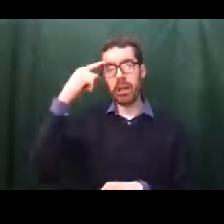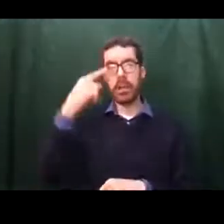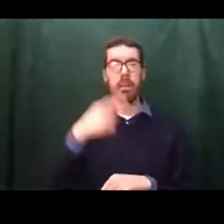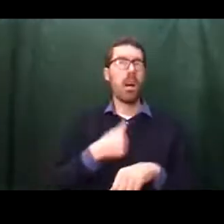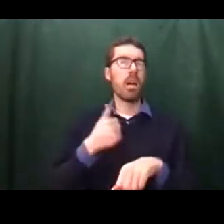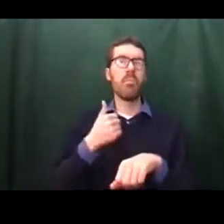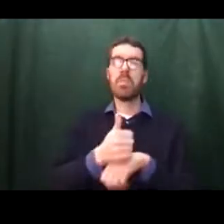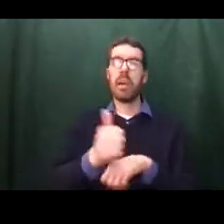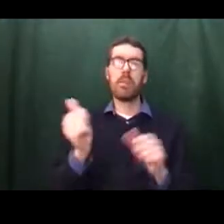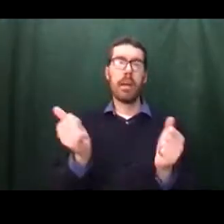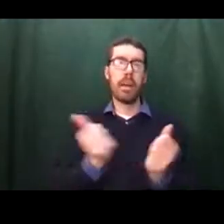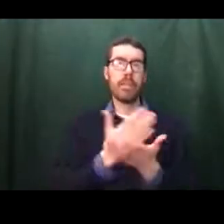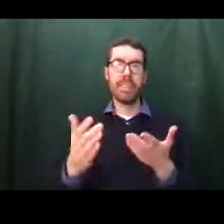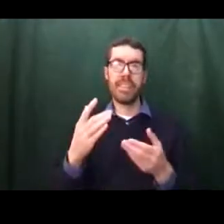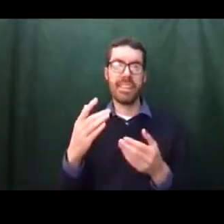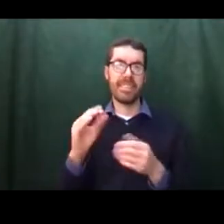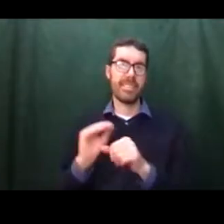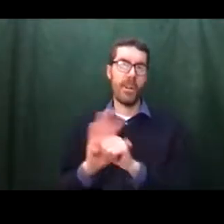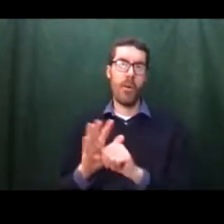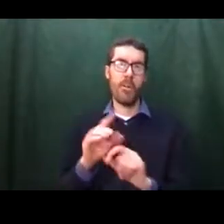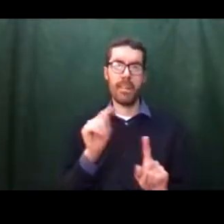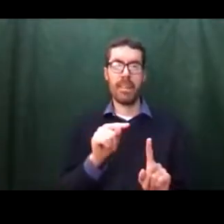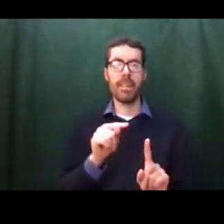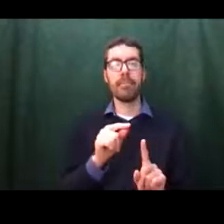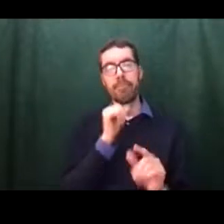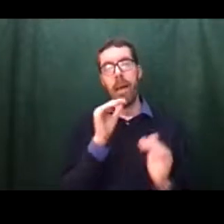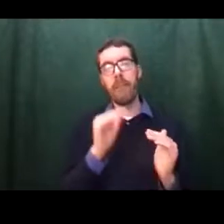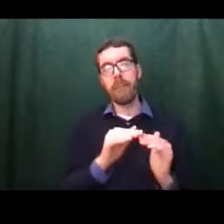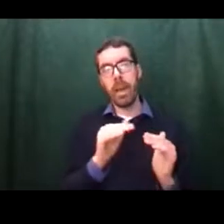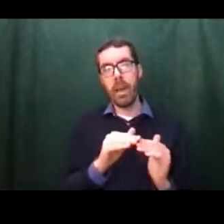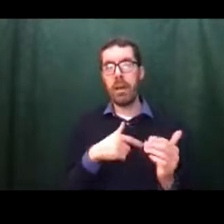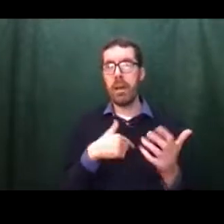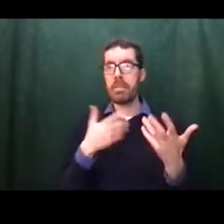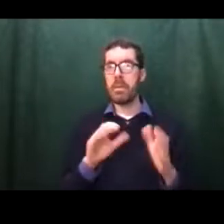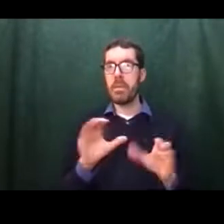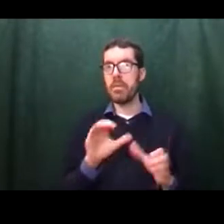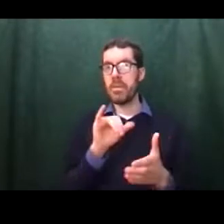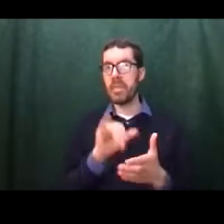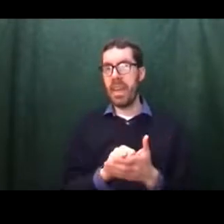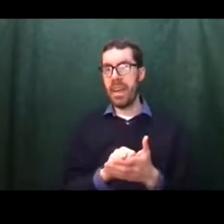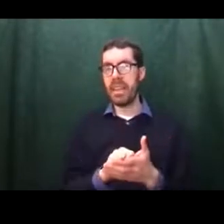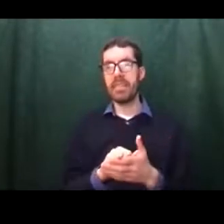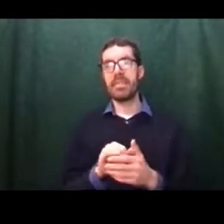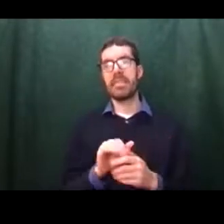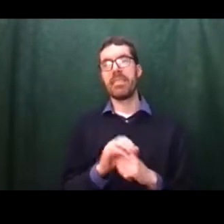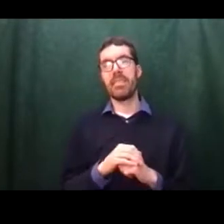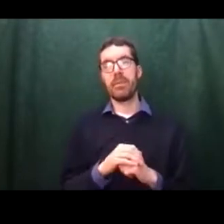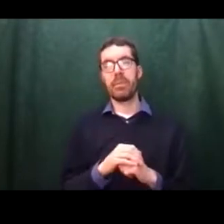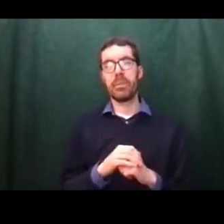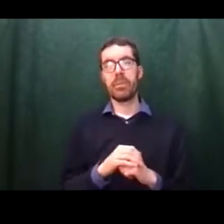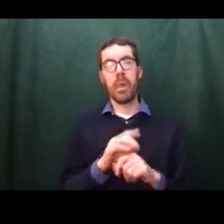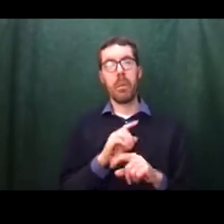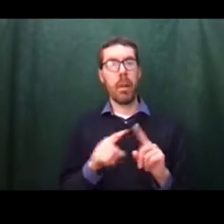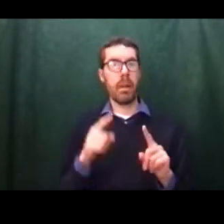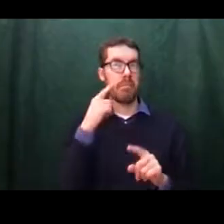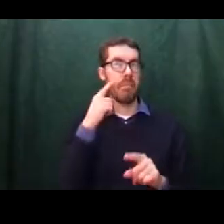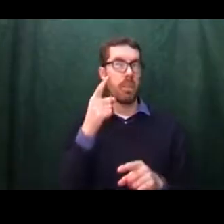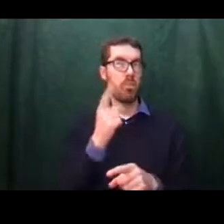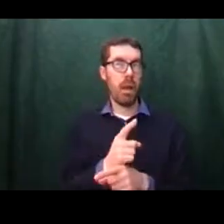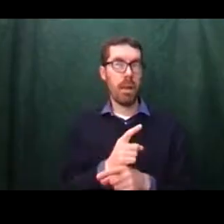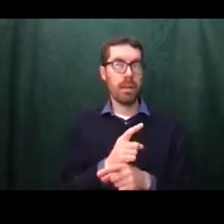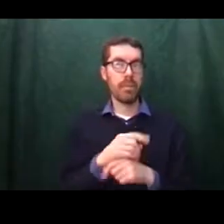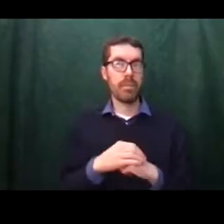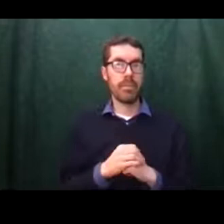everything on COVID, and sometimes I think it's not fair, and I didn't want to do that first. So, but I think you're right. I